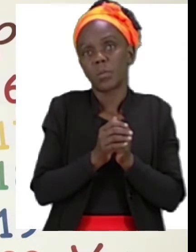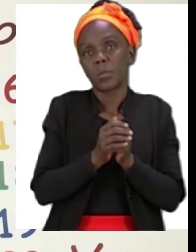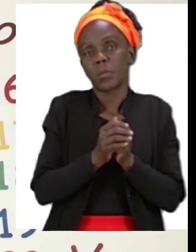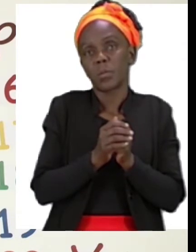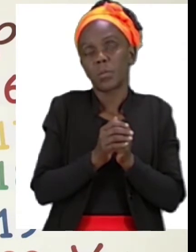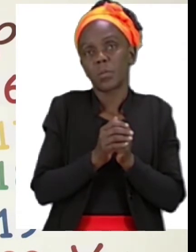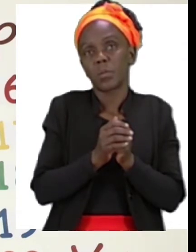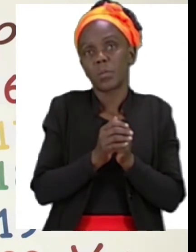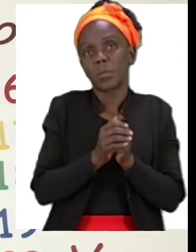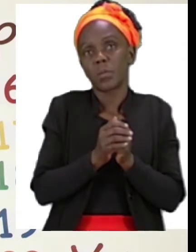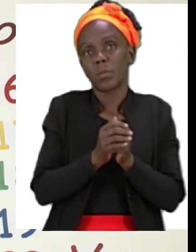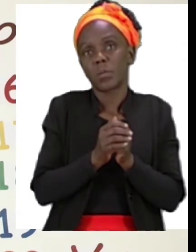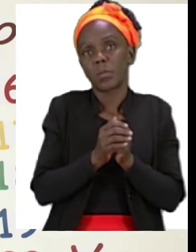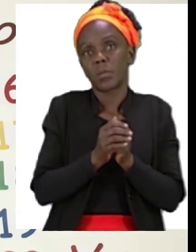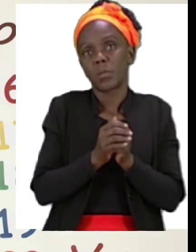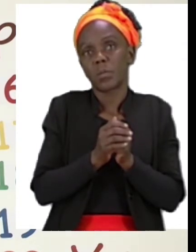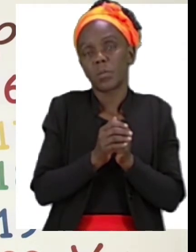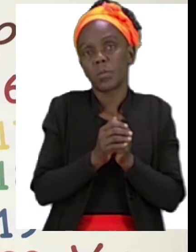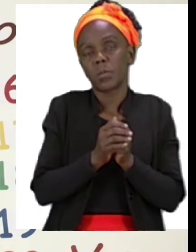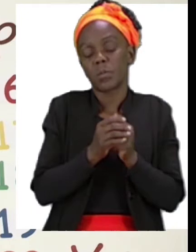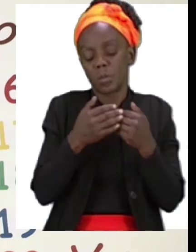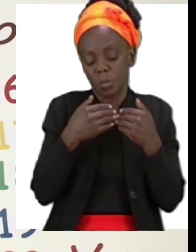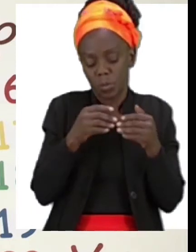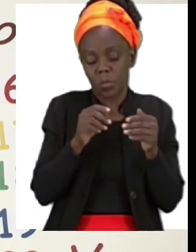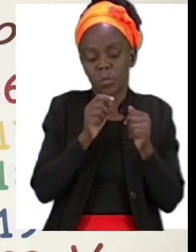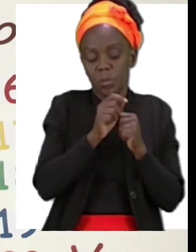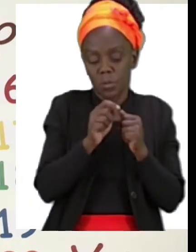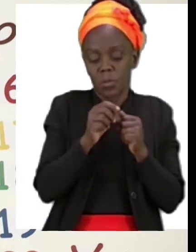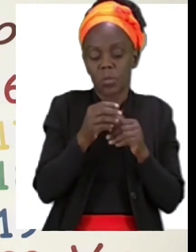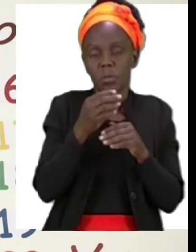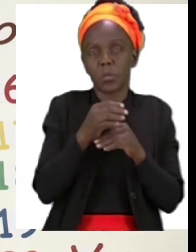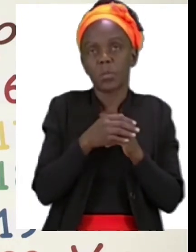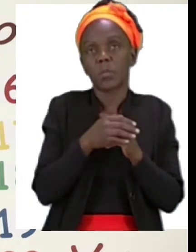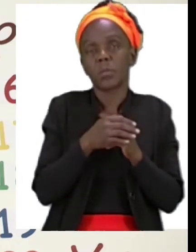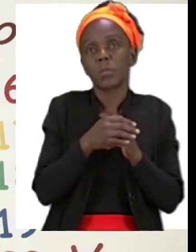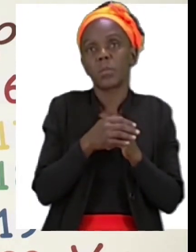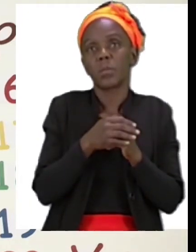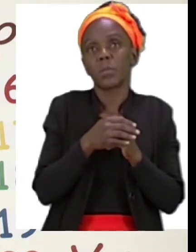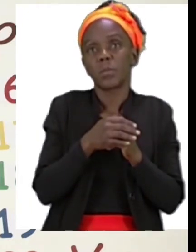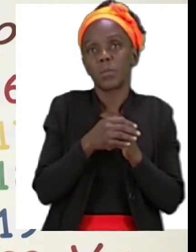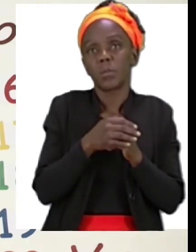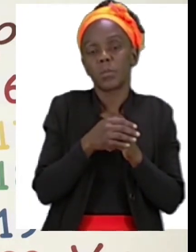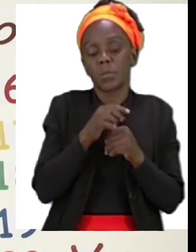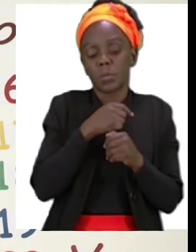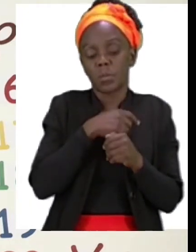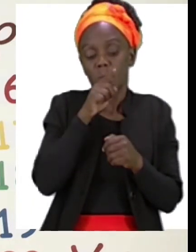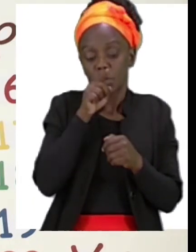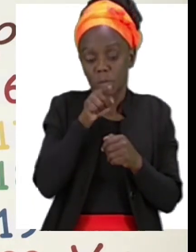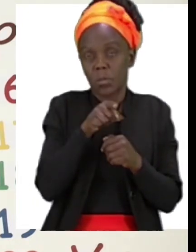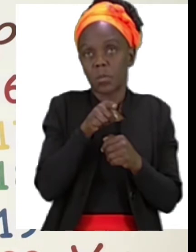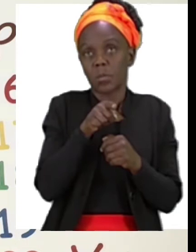the second line and start here. So I continue by saying she